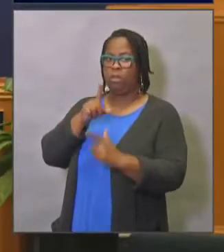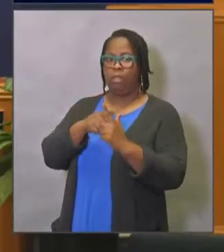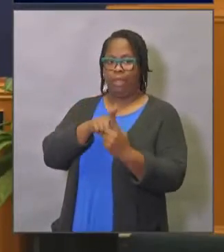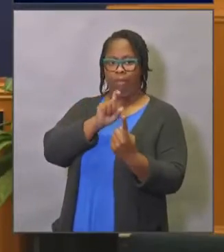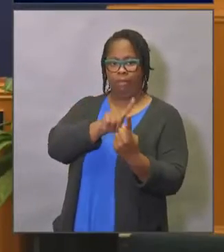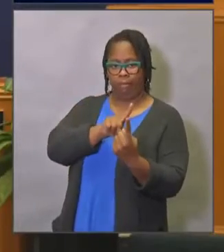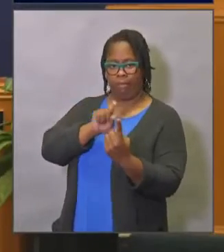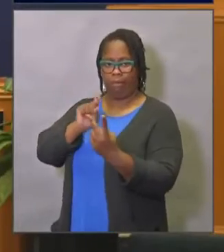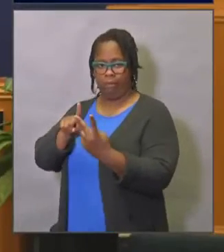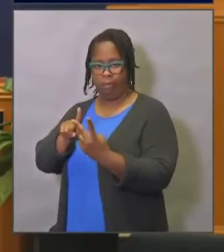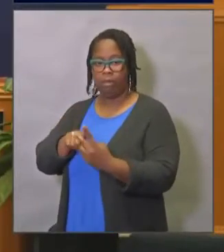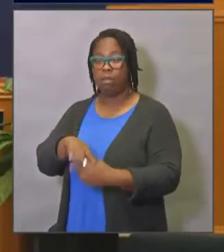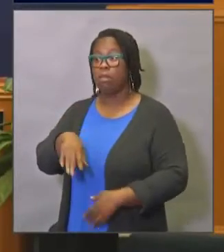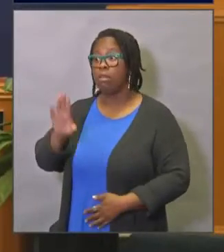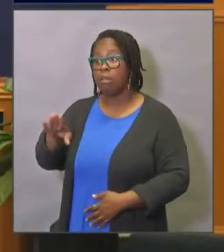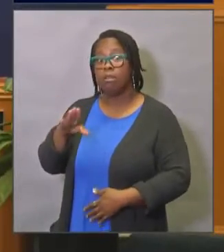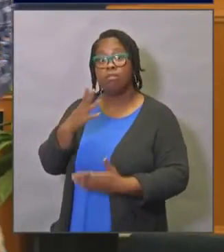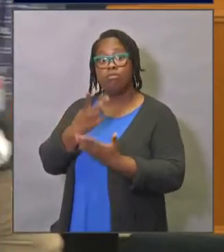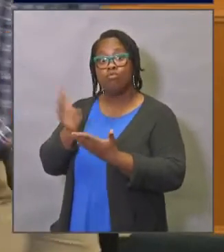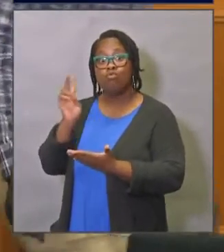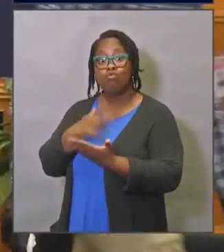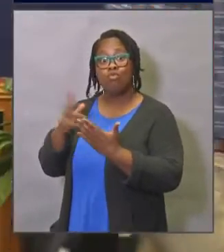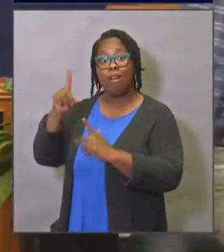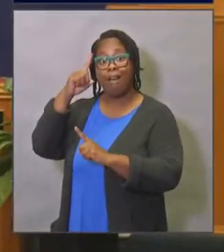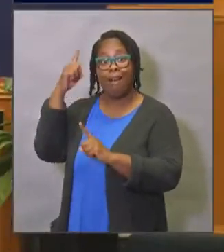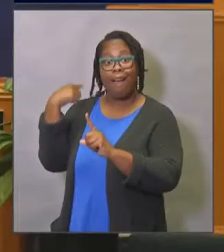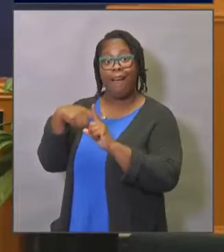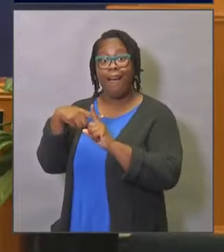First, there was optimism just a few weeks ago that maybe we had escaped